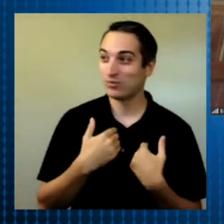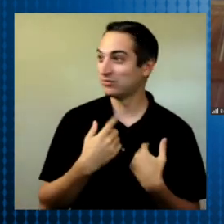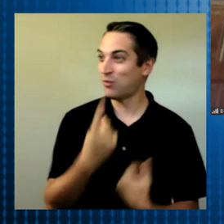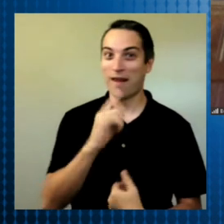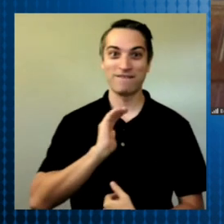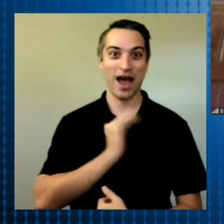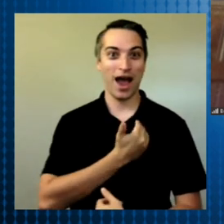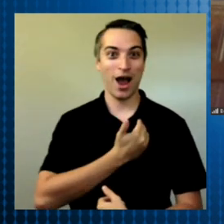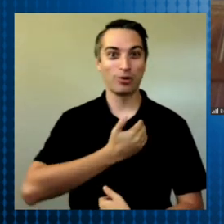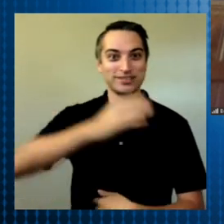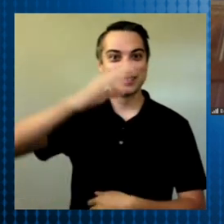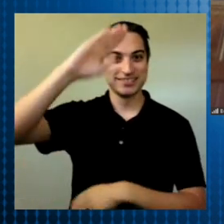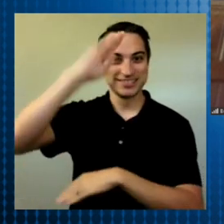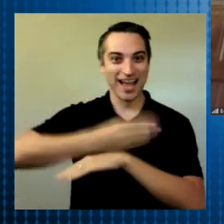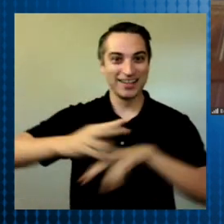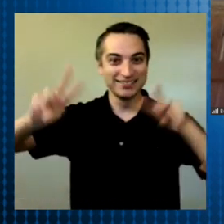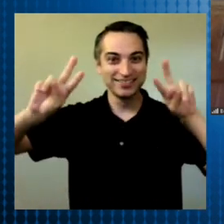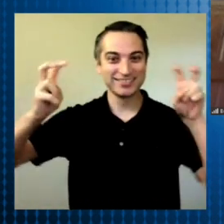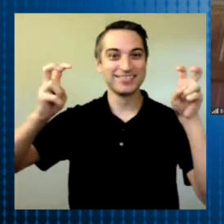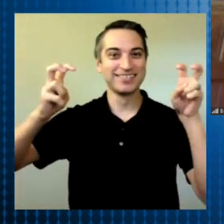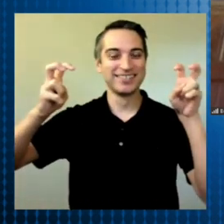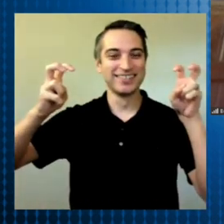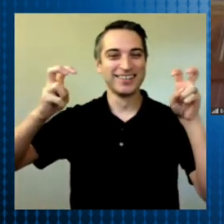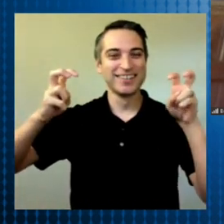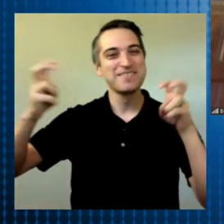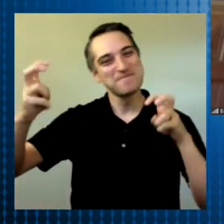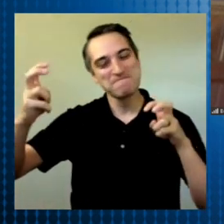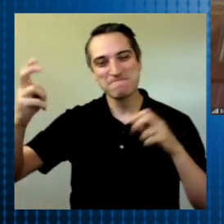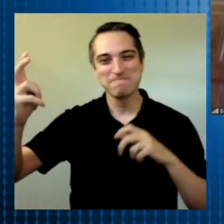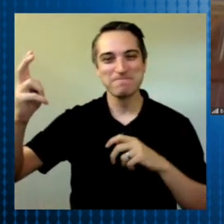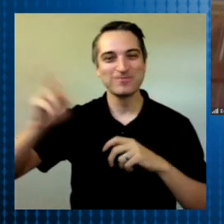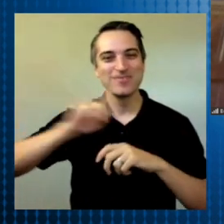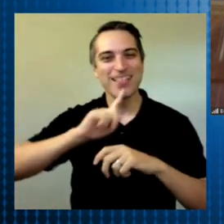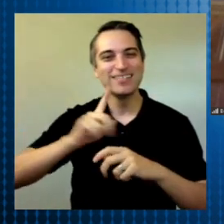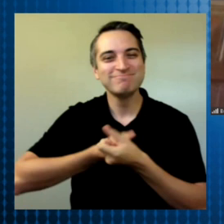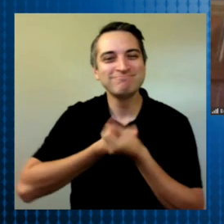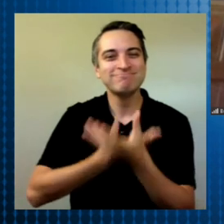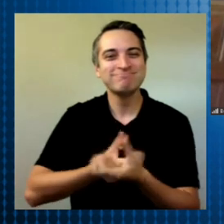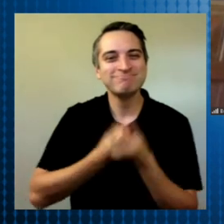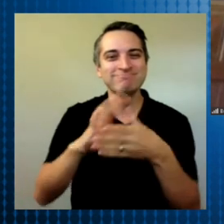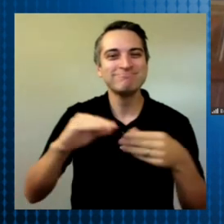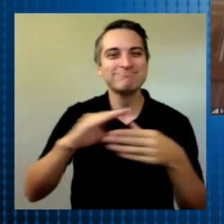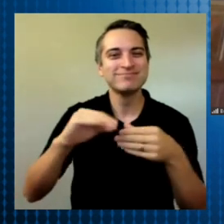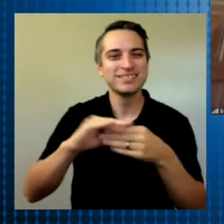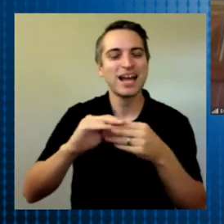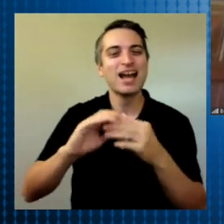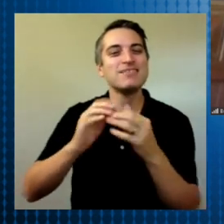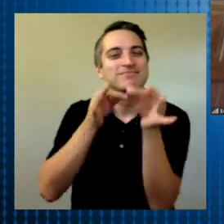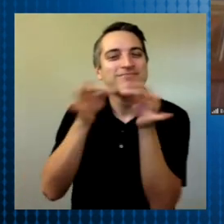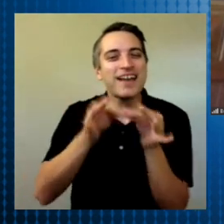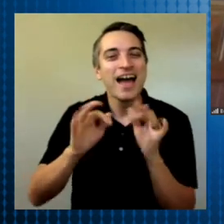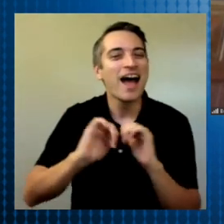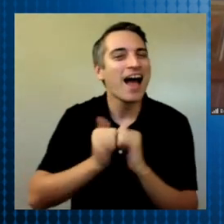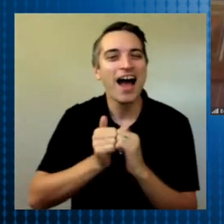coming back to share with you really exactly the kinds of things you need to know in order to be successful.